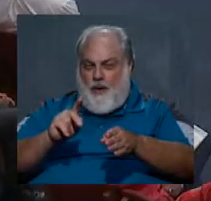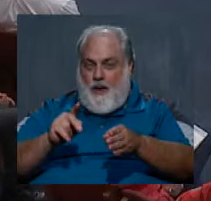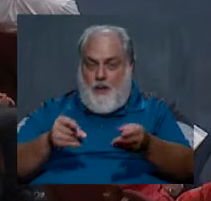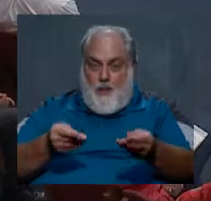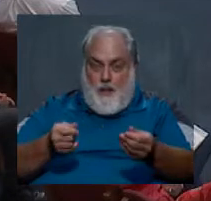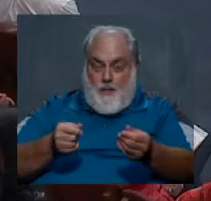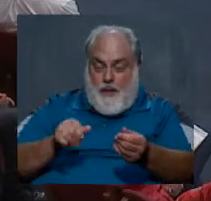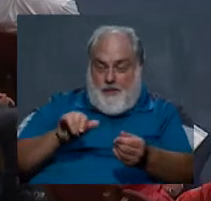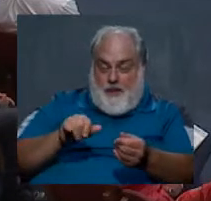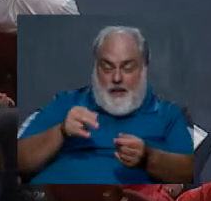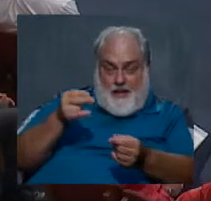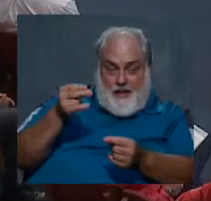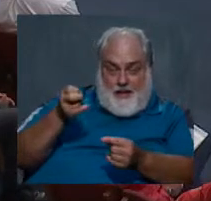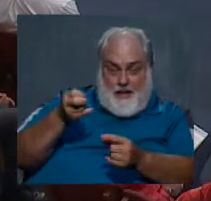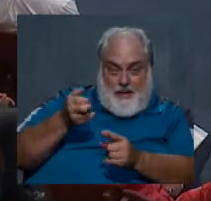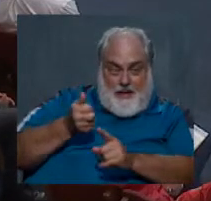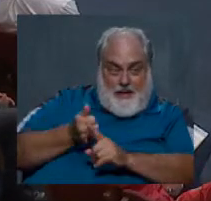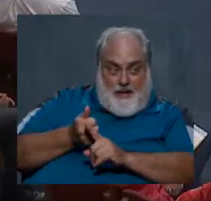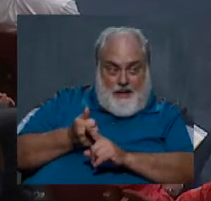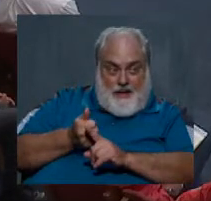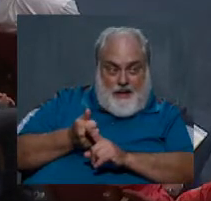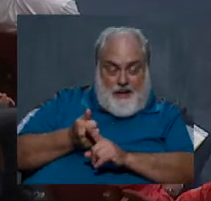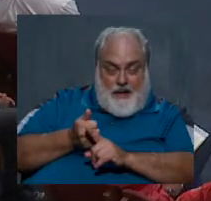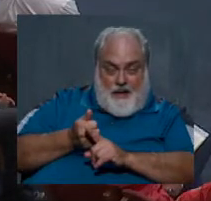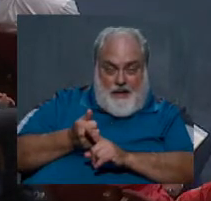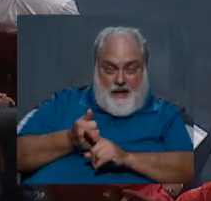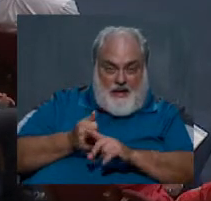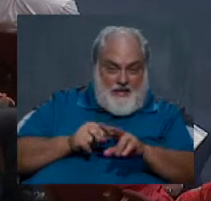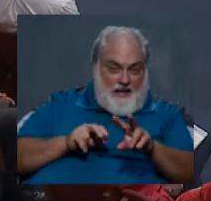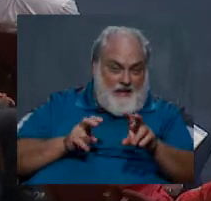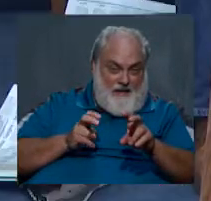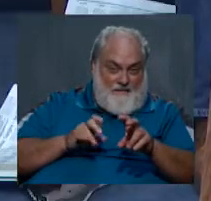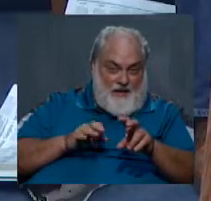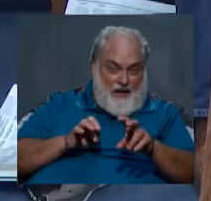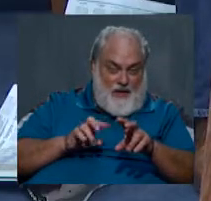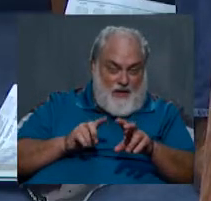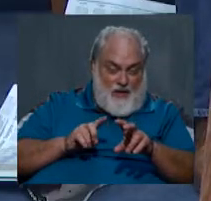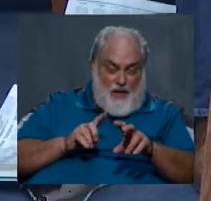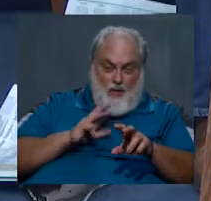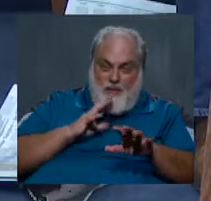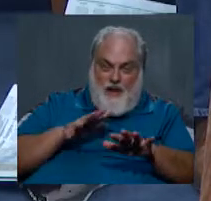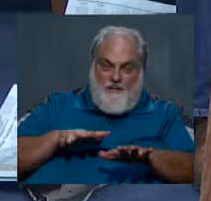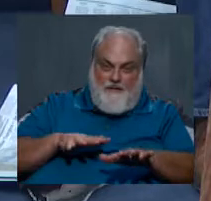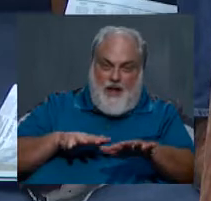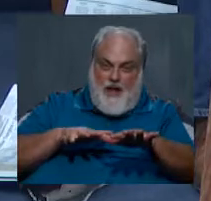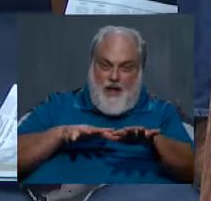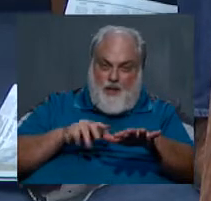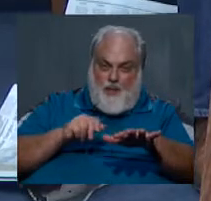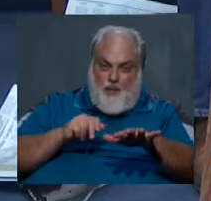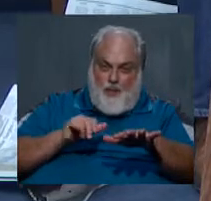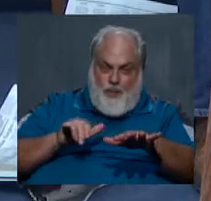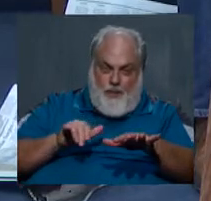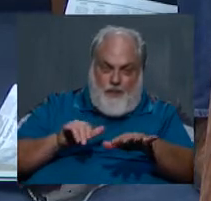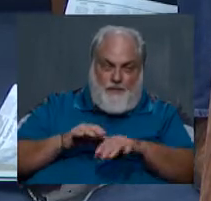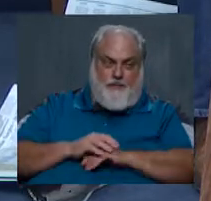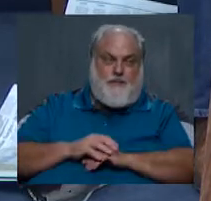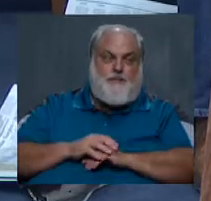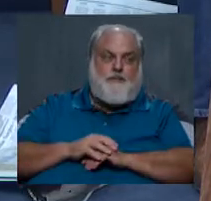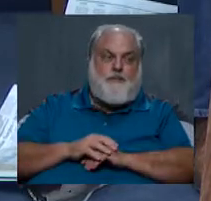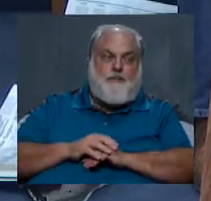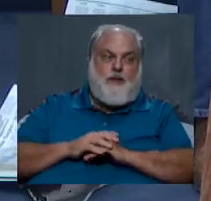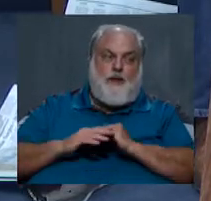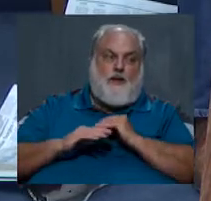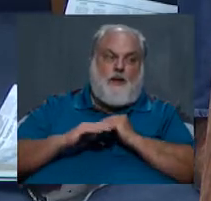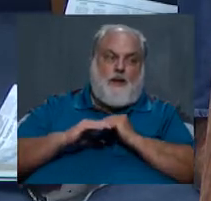property that he has filled in used to be, I guess, a floodway. It was actually level